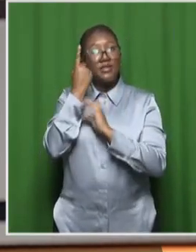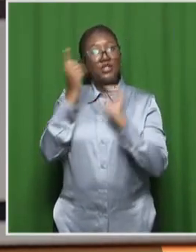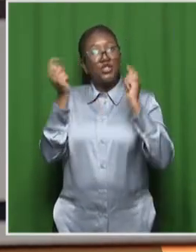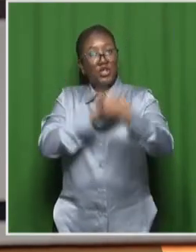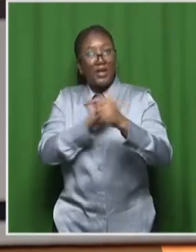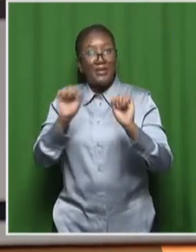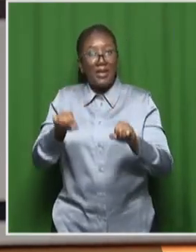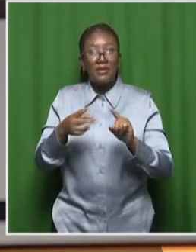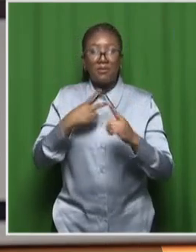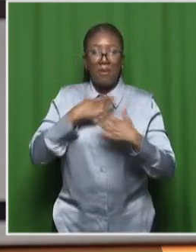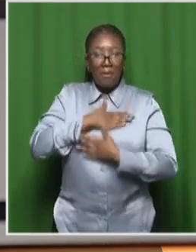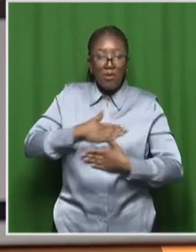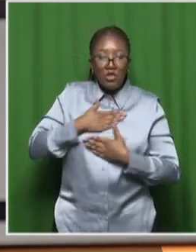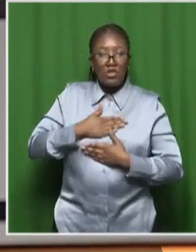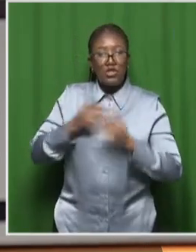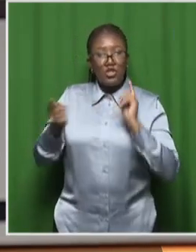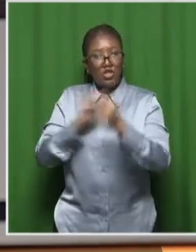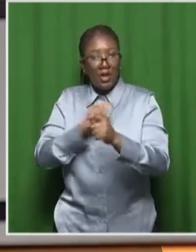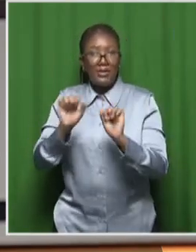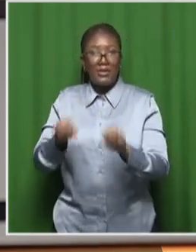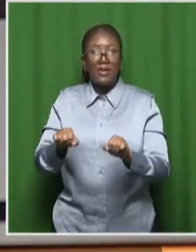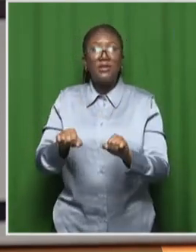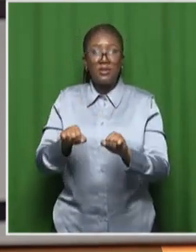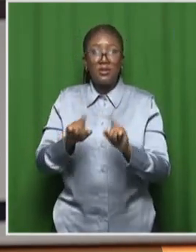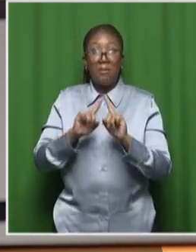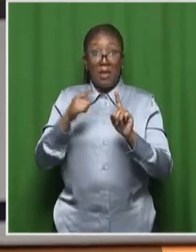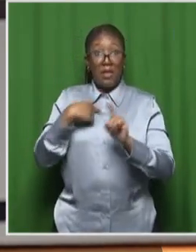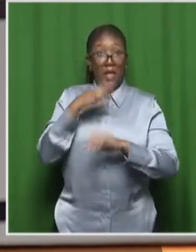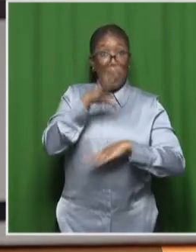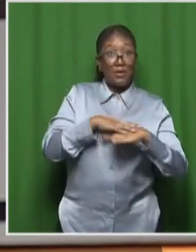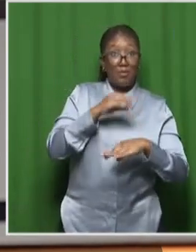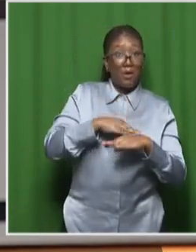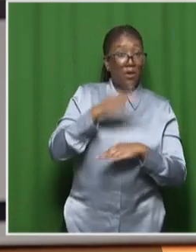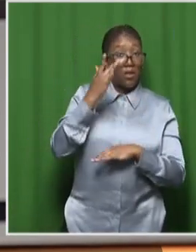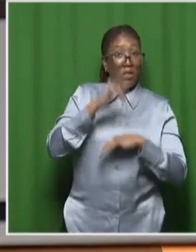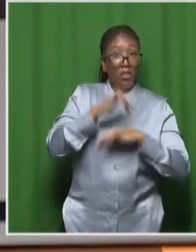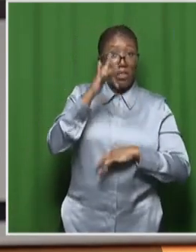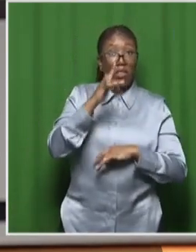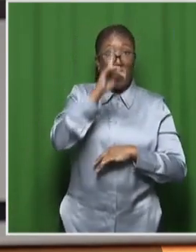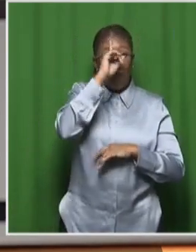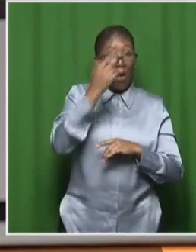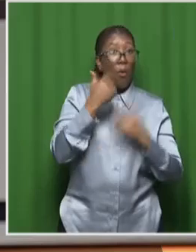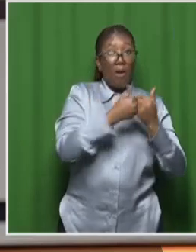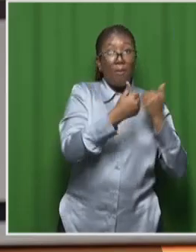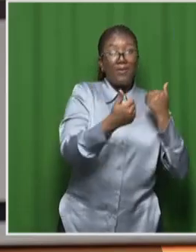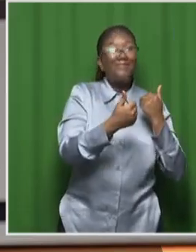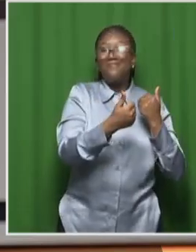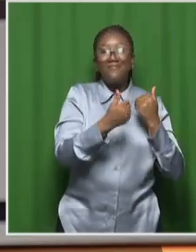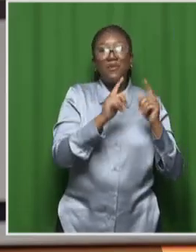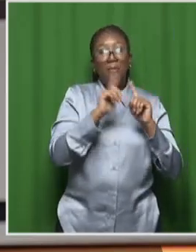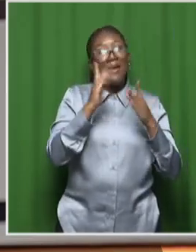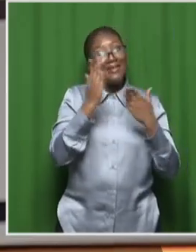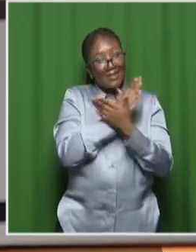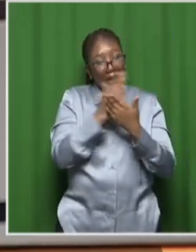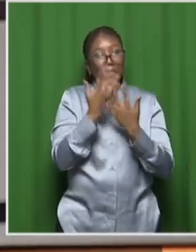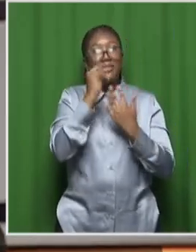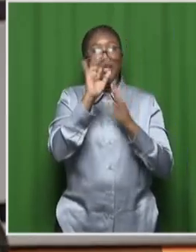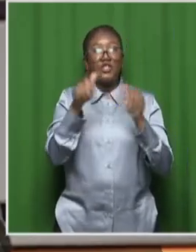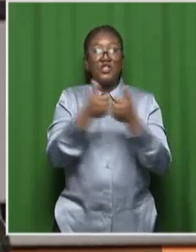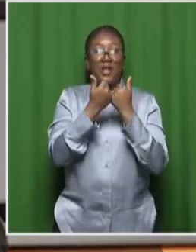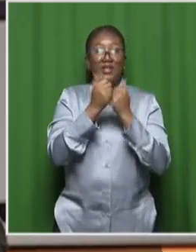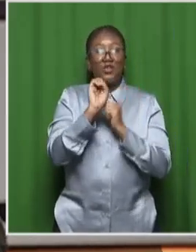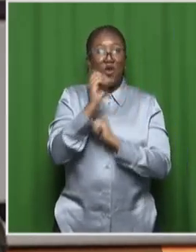also appreciate the fact that they don't have any reference of apartheid. You know, but there are still those that are really, really challenged. And what